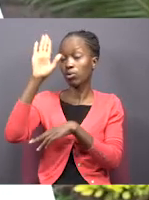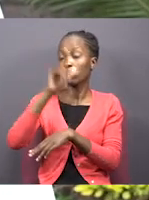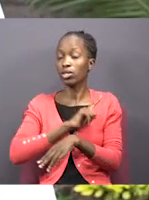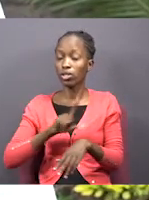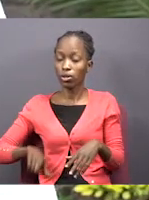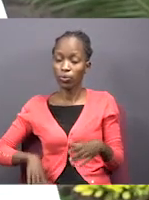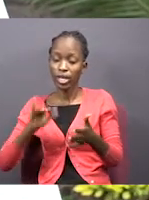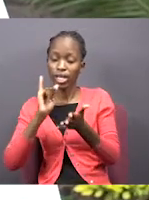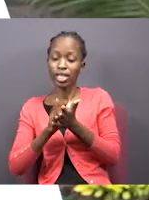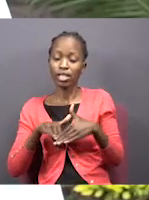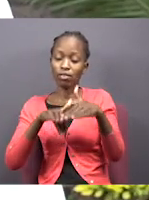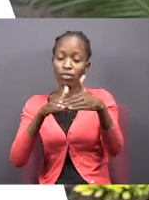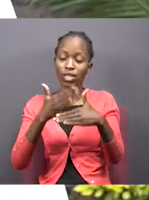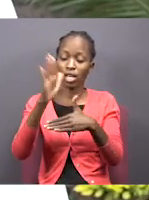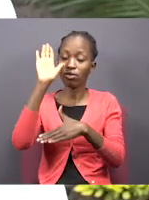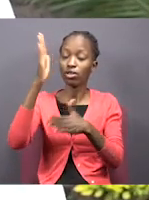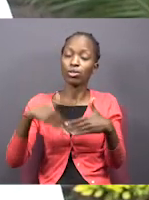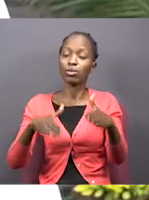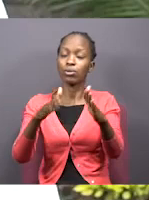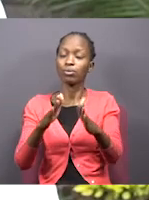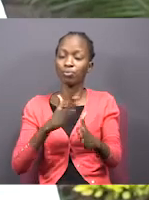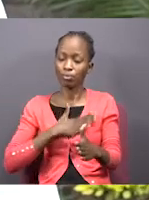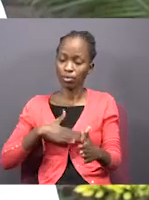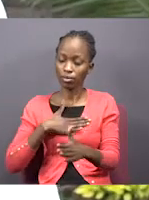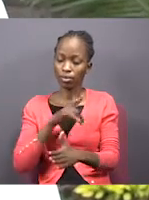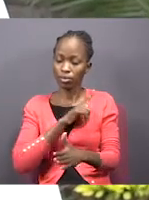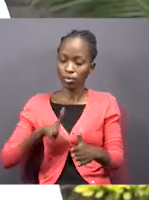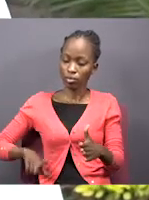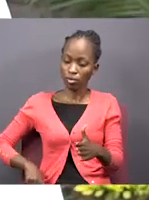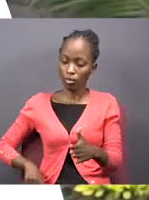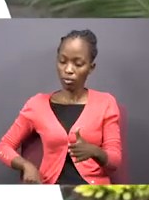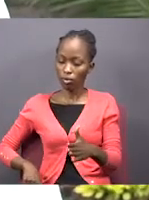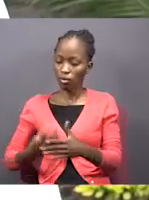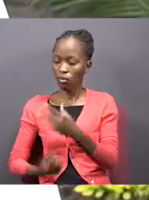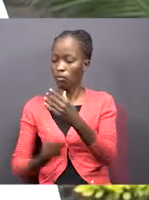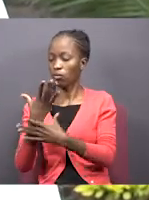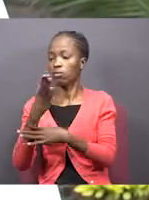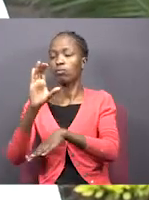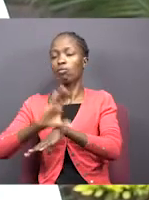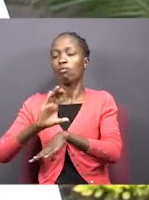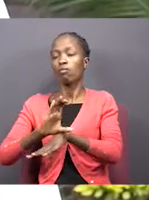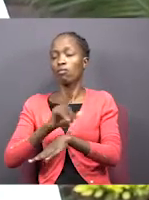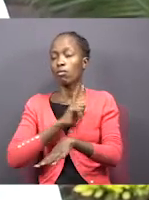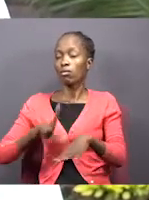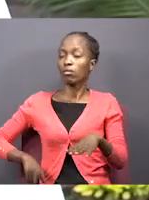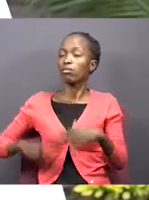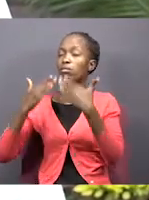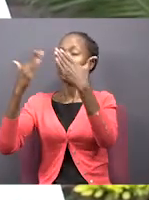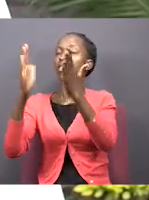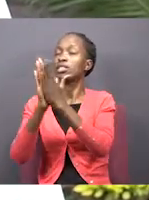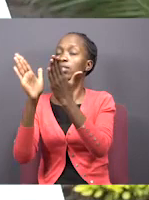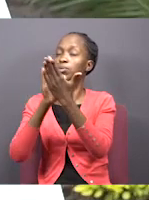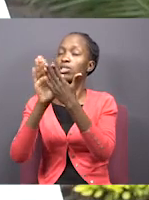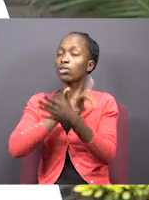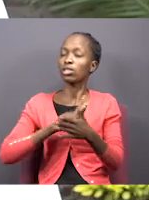knows your name, O Lord, that they'll follow after your ways, O Lord. Please, O Lord, rise up a church, O Lord.